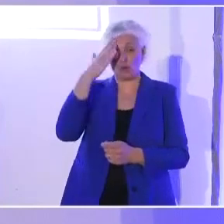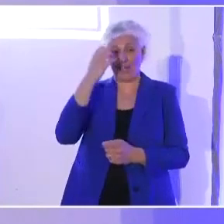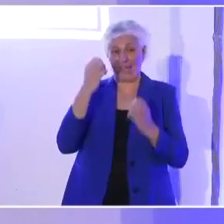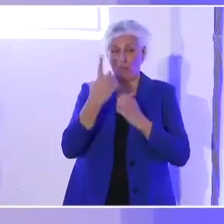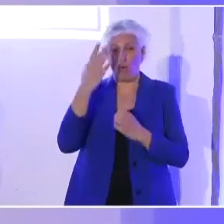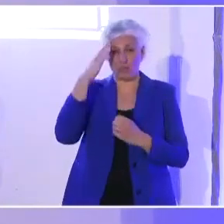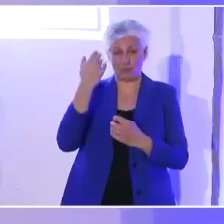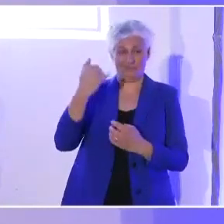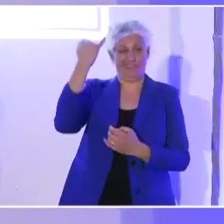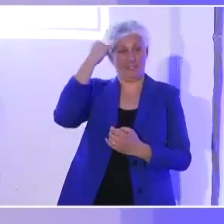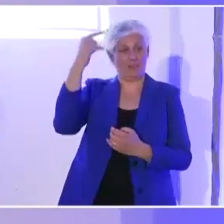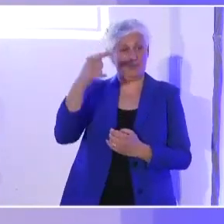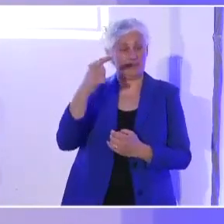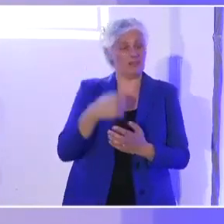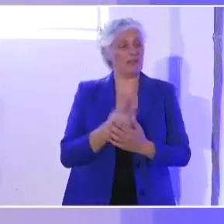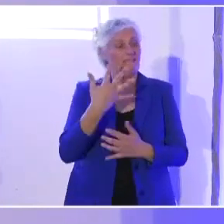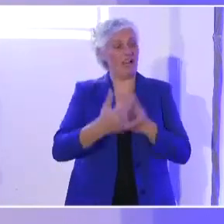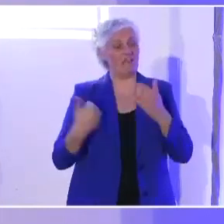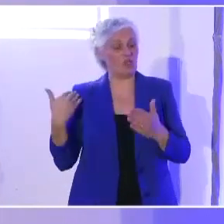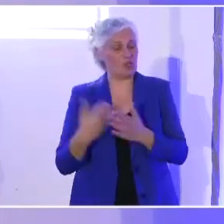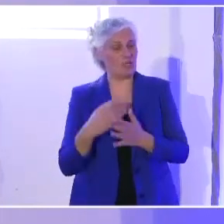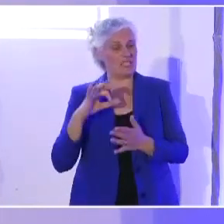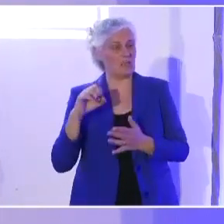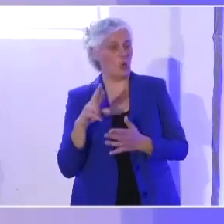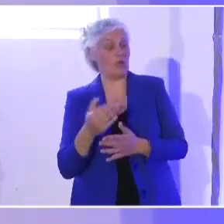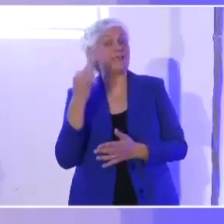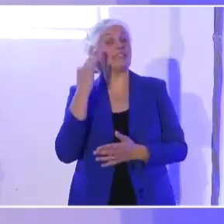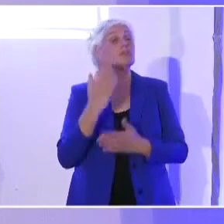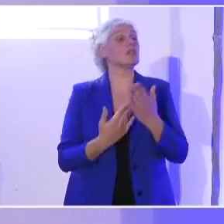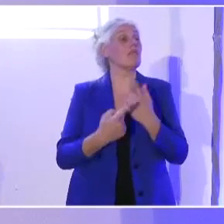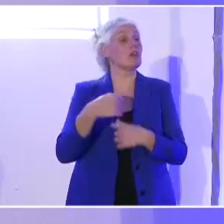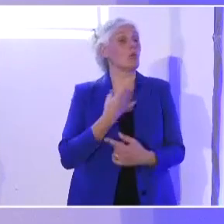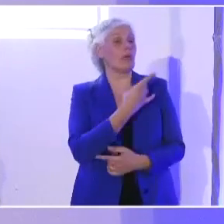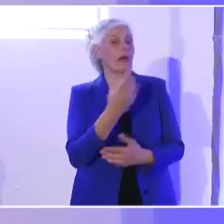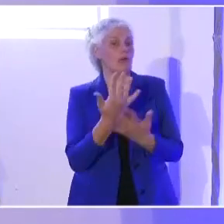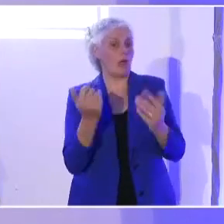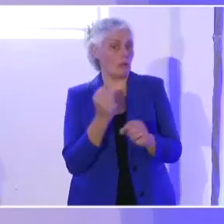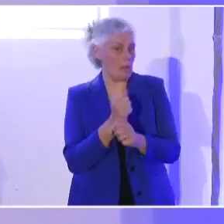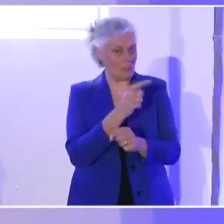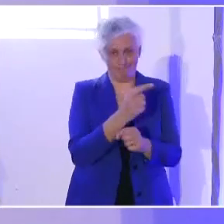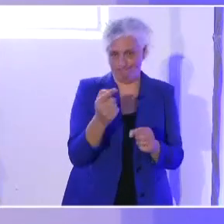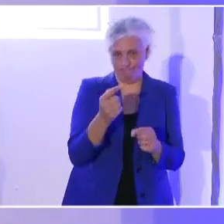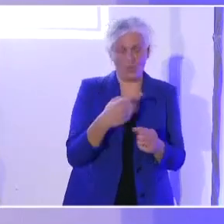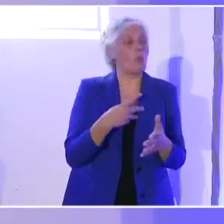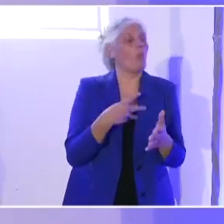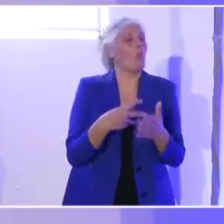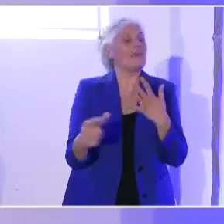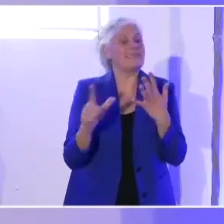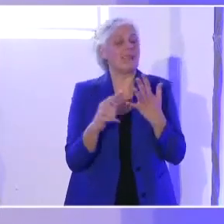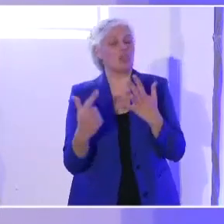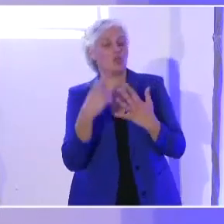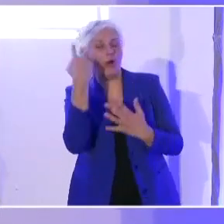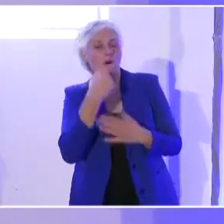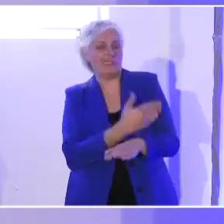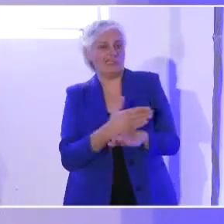familiar with those concepts now, 5 years into the GDPR. But something that we're asked a lot about is, when does that 72 hours